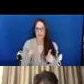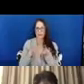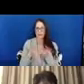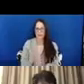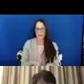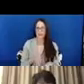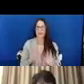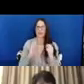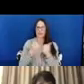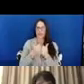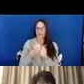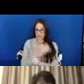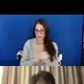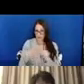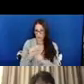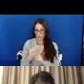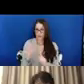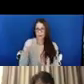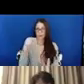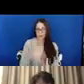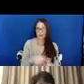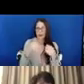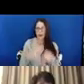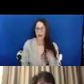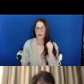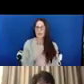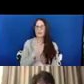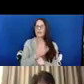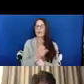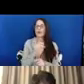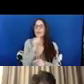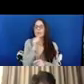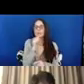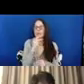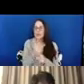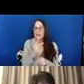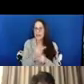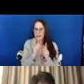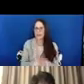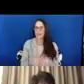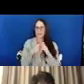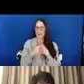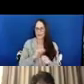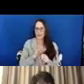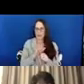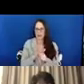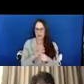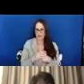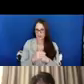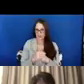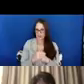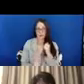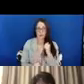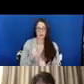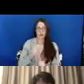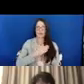challenging situation in which she lost most of her personal care at the start of the pandemic. Most of my